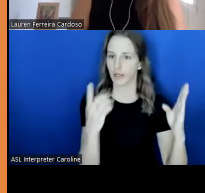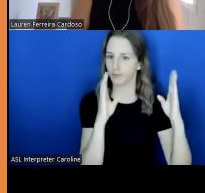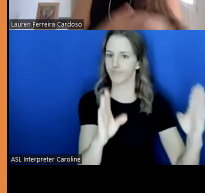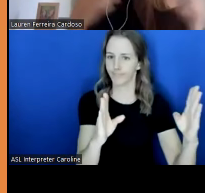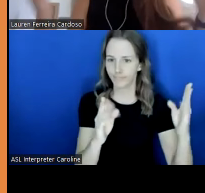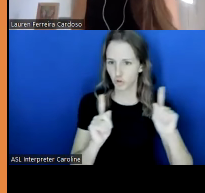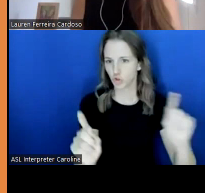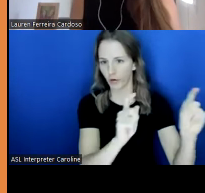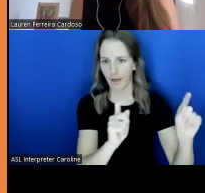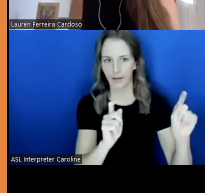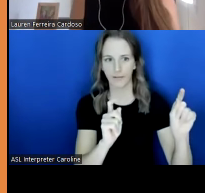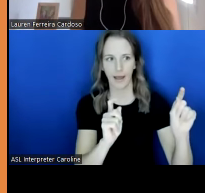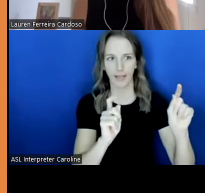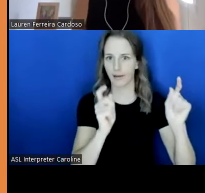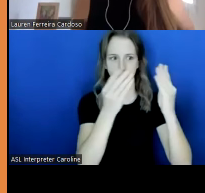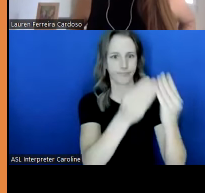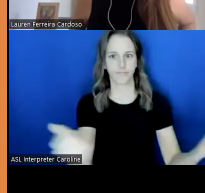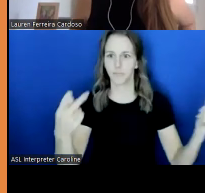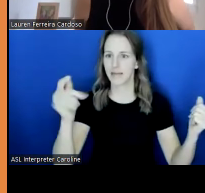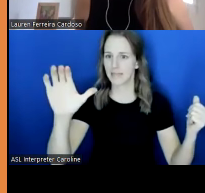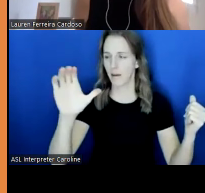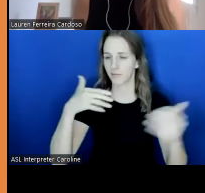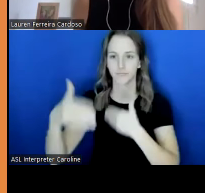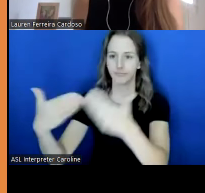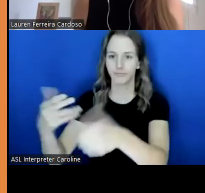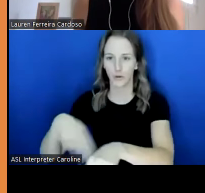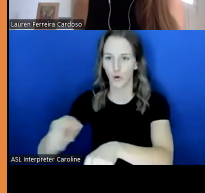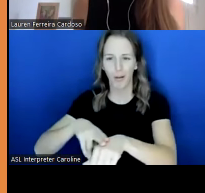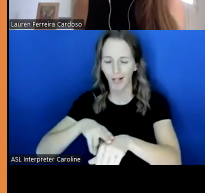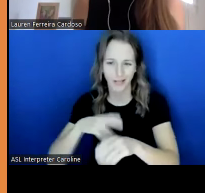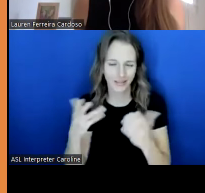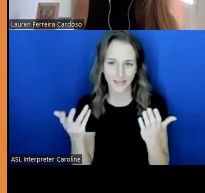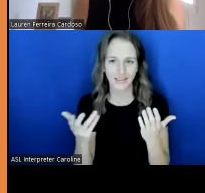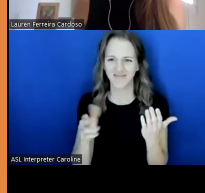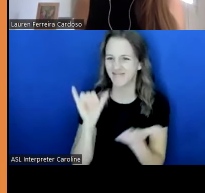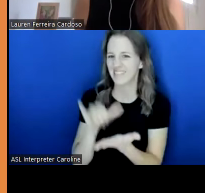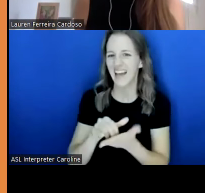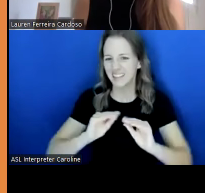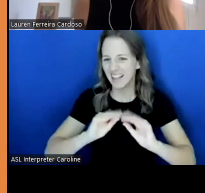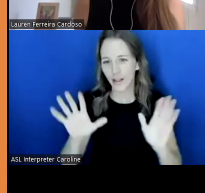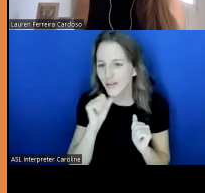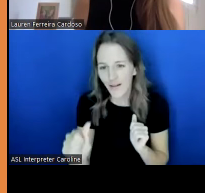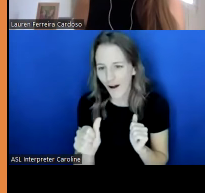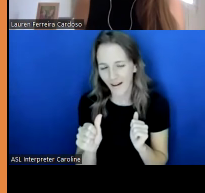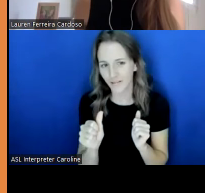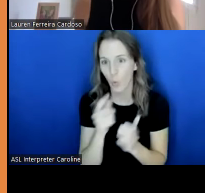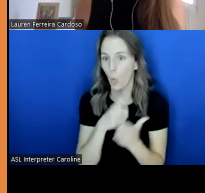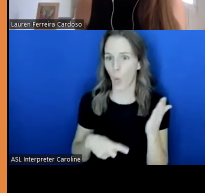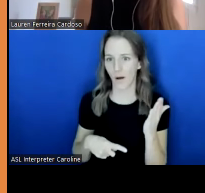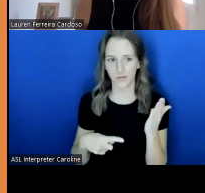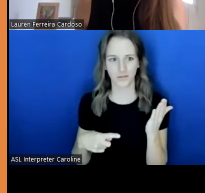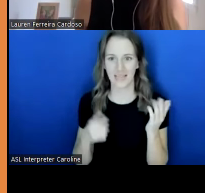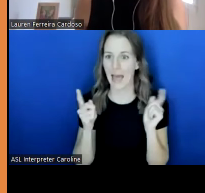and then hopefully we'll be out of a pandemic, and we can move on. But that's clearly not the world we live